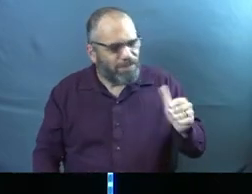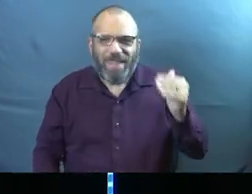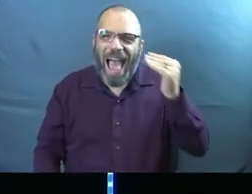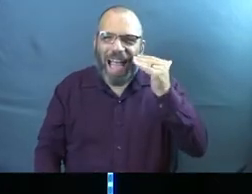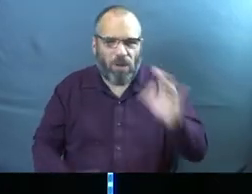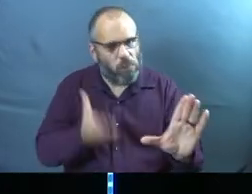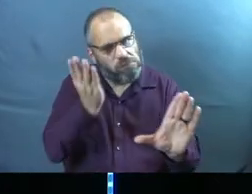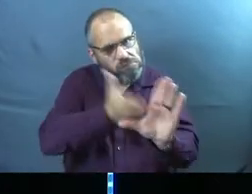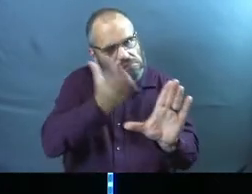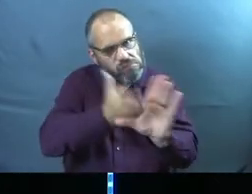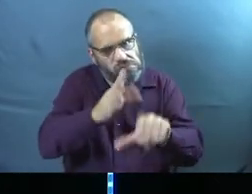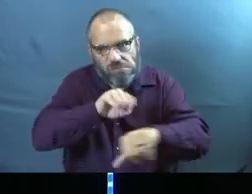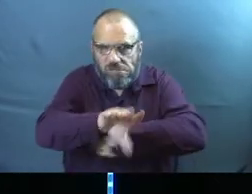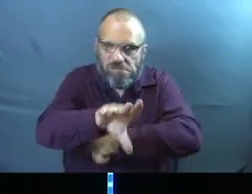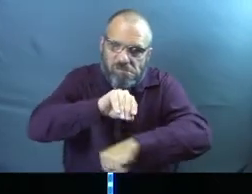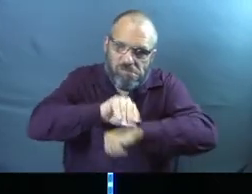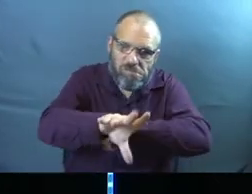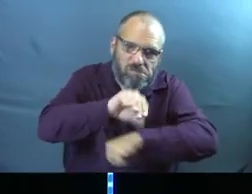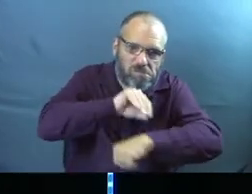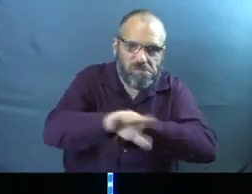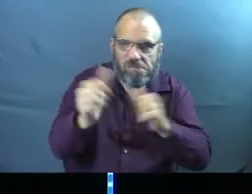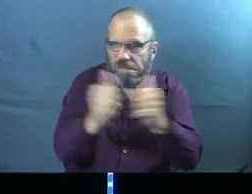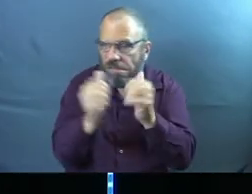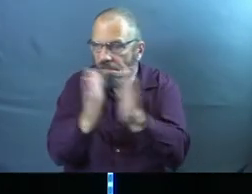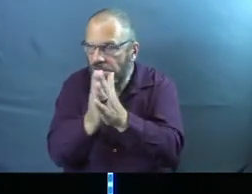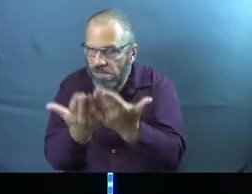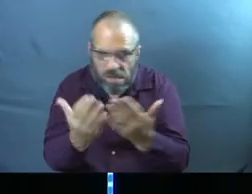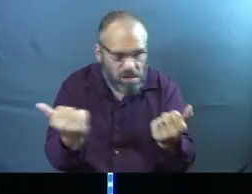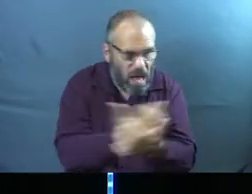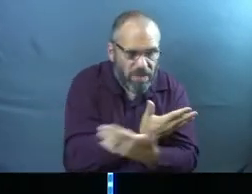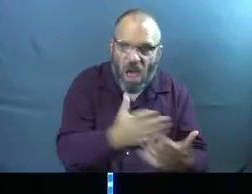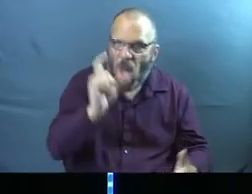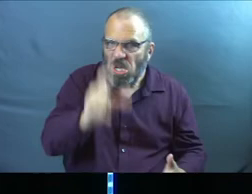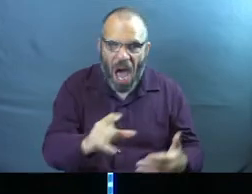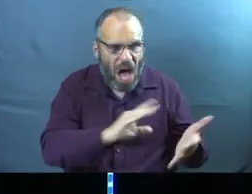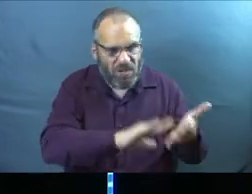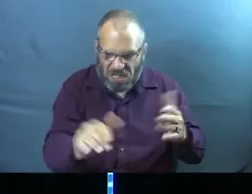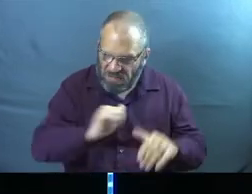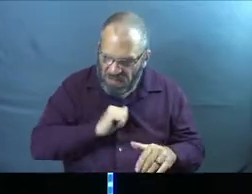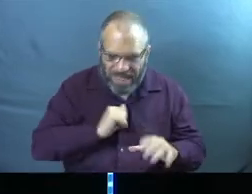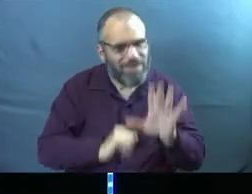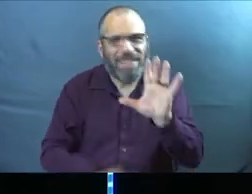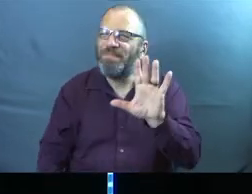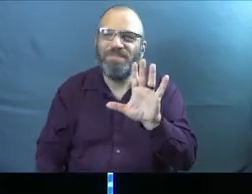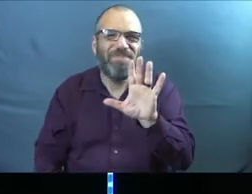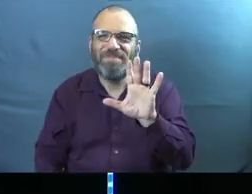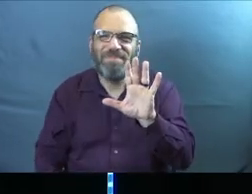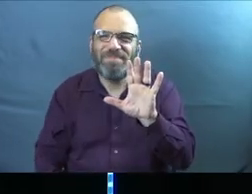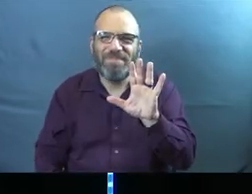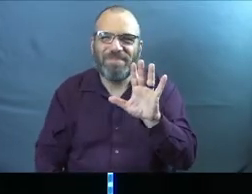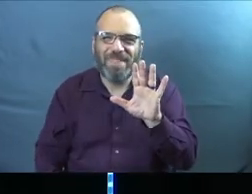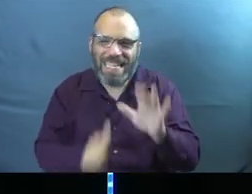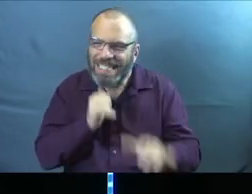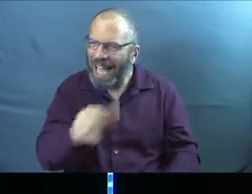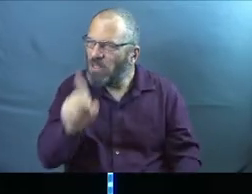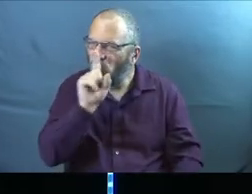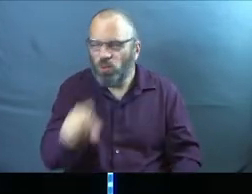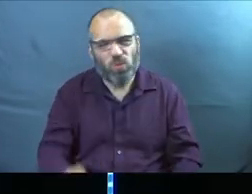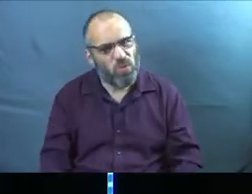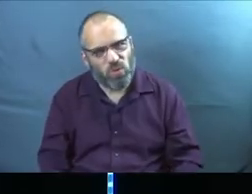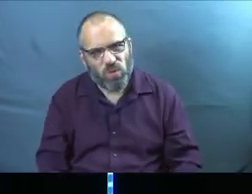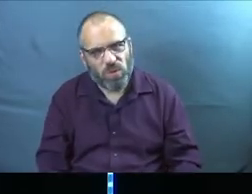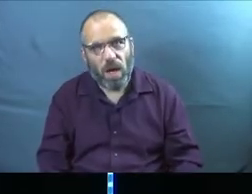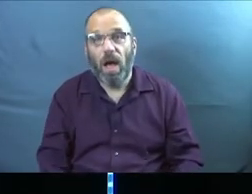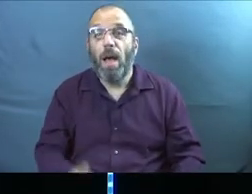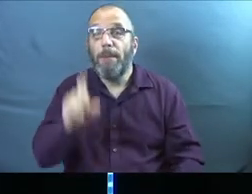what the psychologists are trying to do in their books and stuff when they say you've got to forgive yourself, but it's just not true.